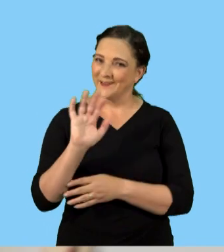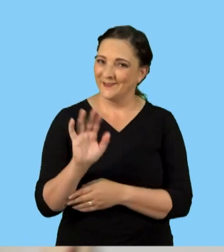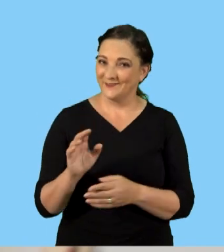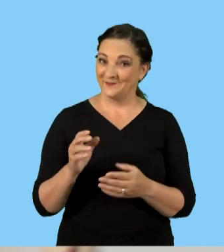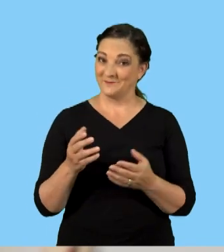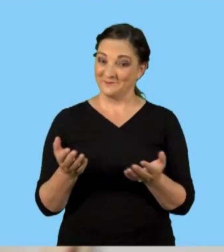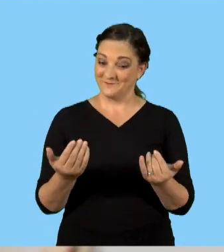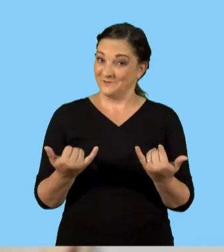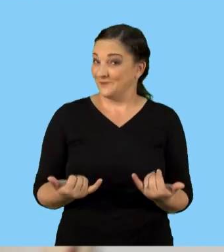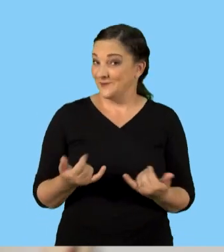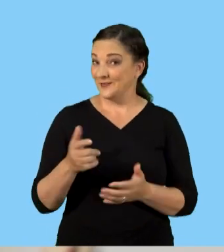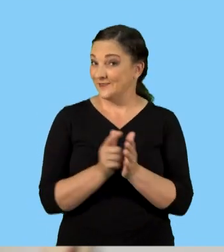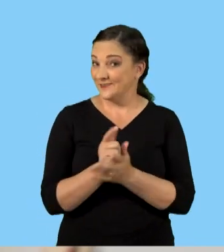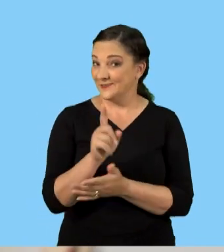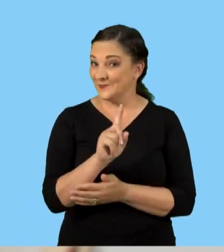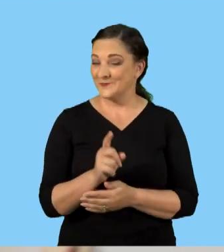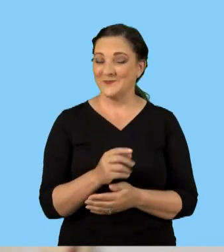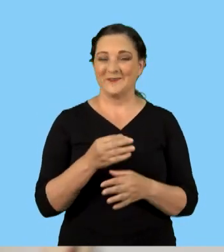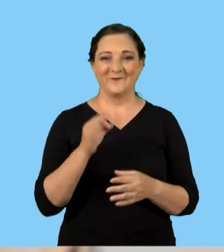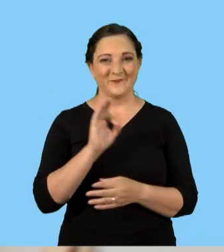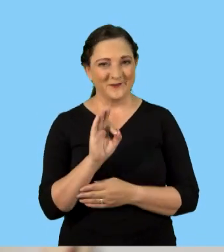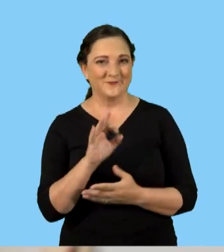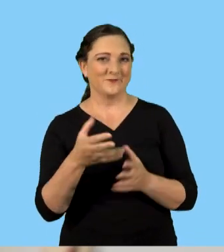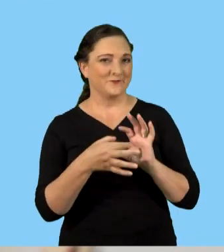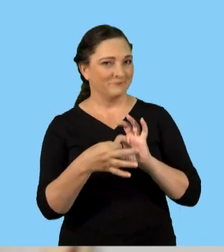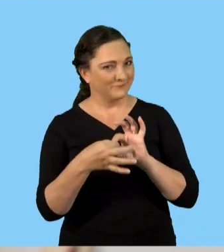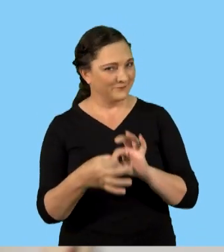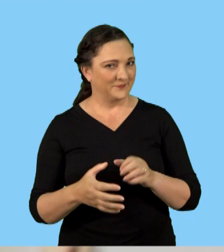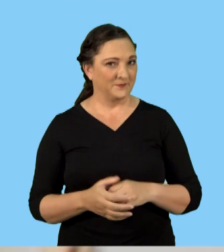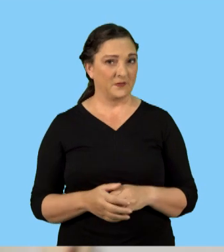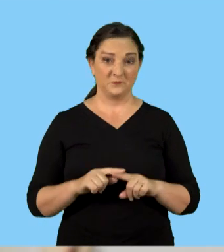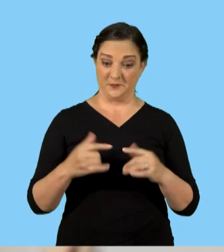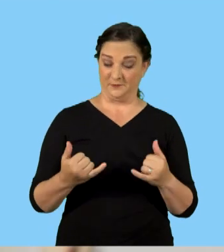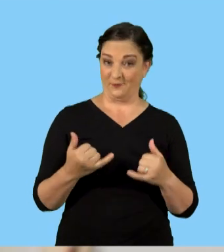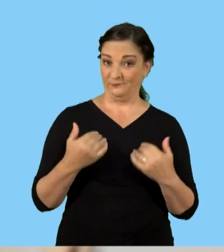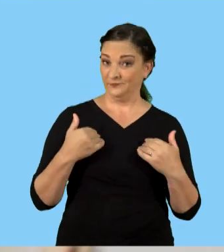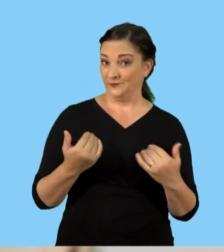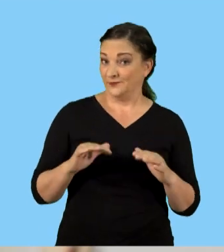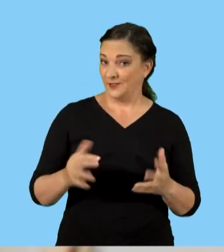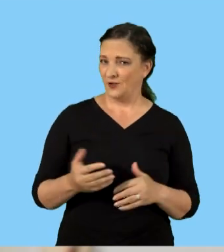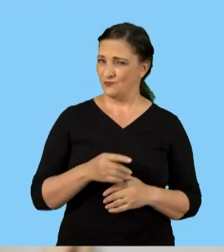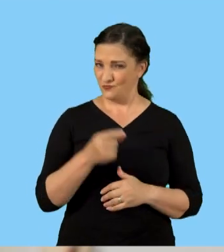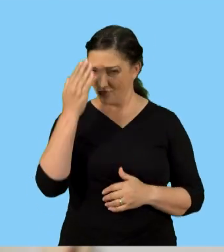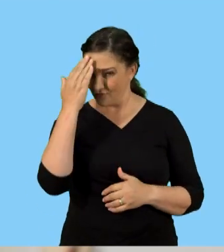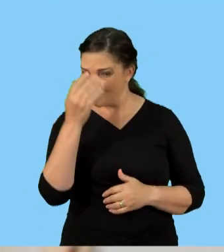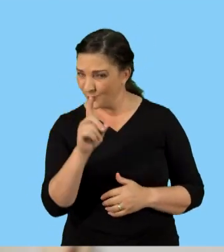Hello learners, and welcome to today's lesson on functions and relationships. Let's start off our lesson with a did you